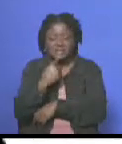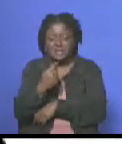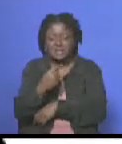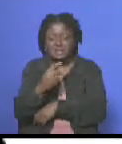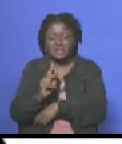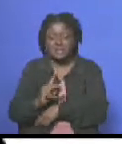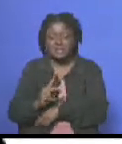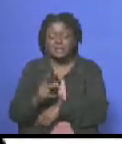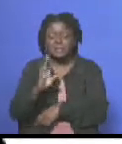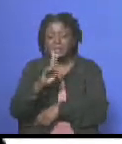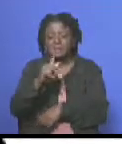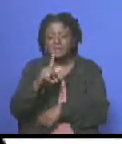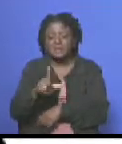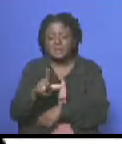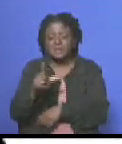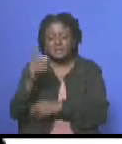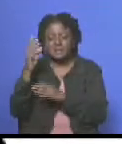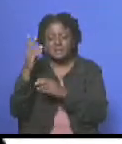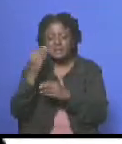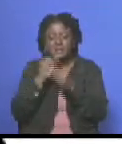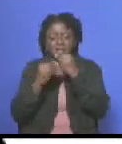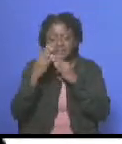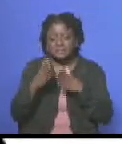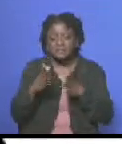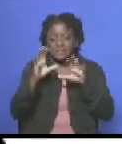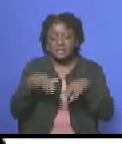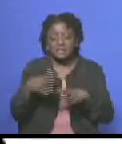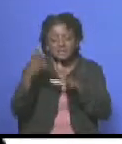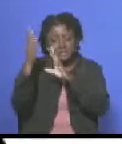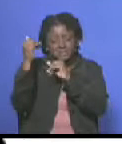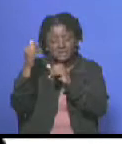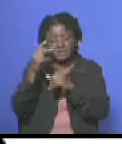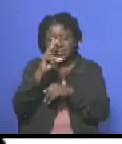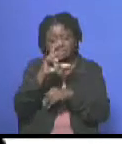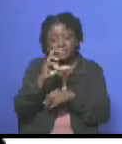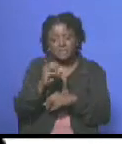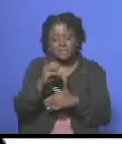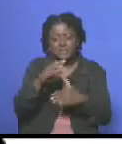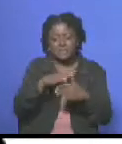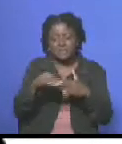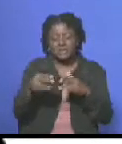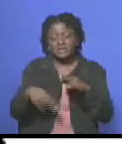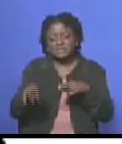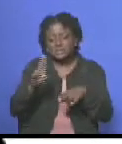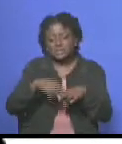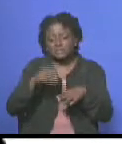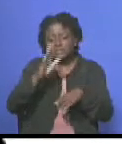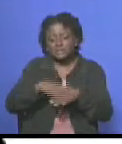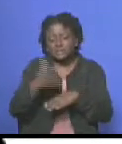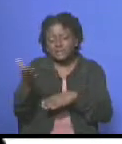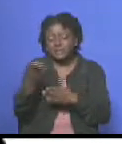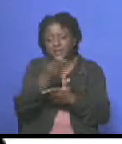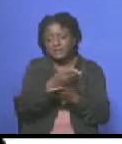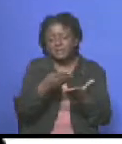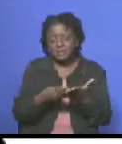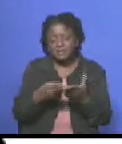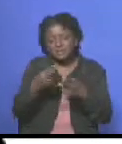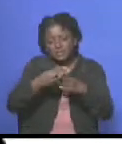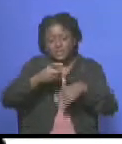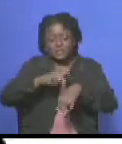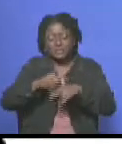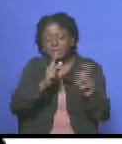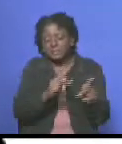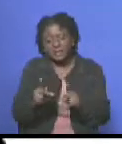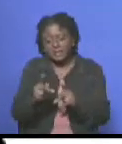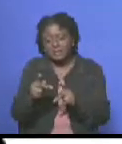an approximately $30 increase on their bills that Bethel says is all a part of a short-term plan that will, in the long term, lead to a